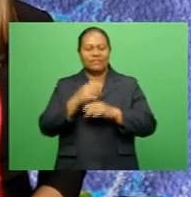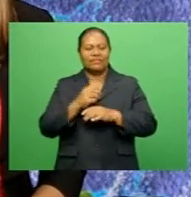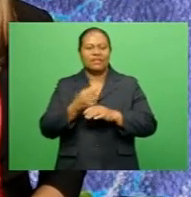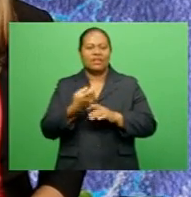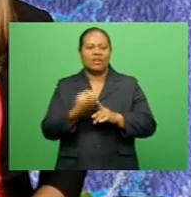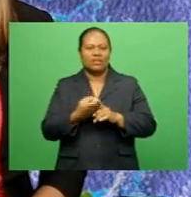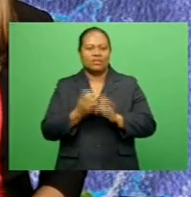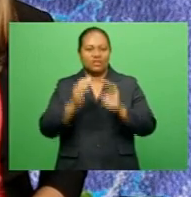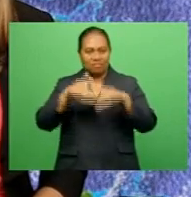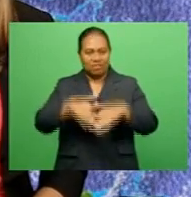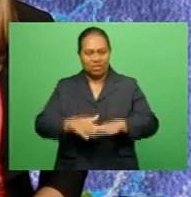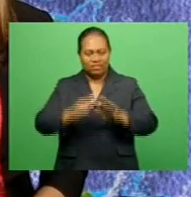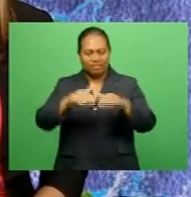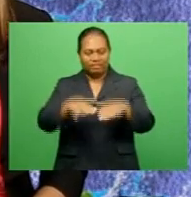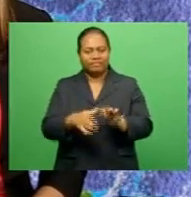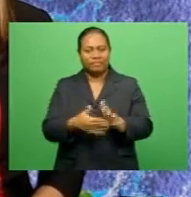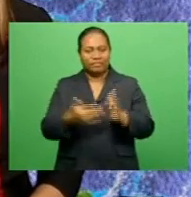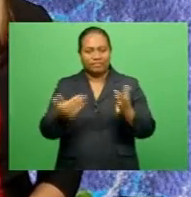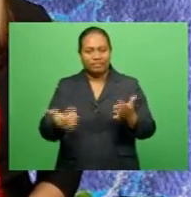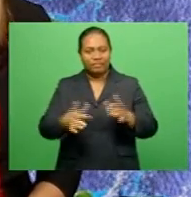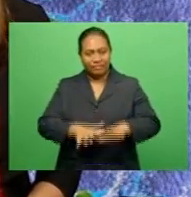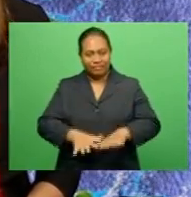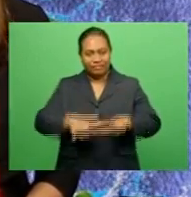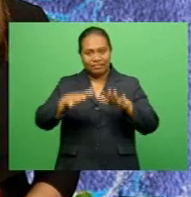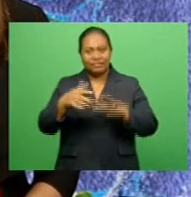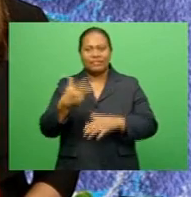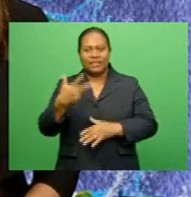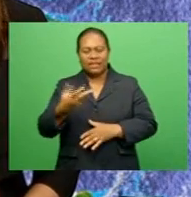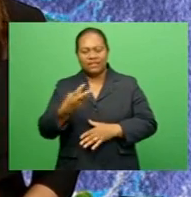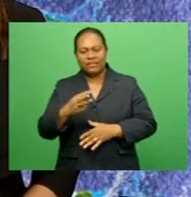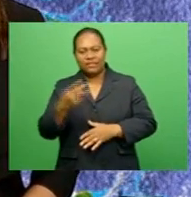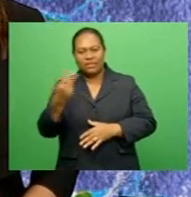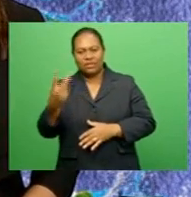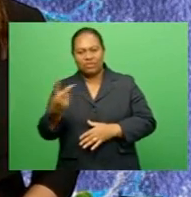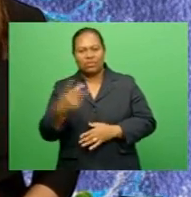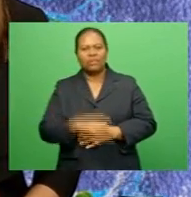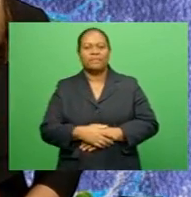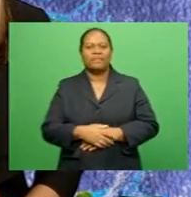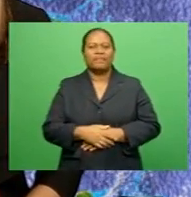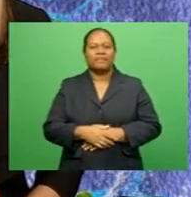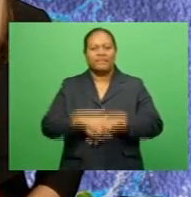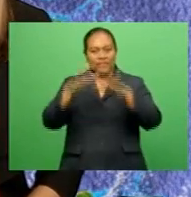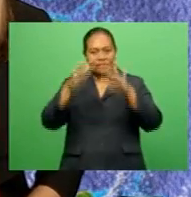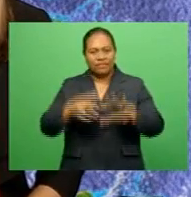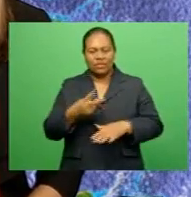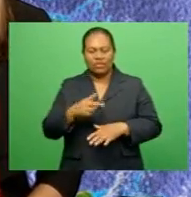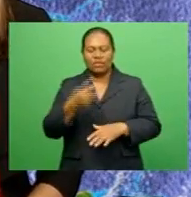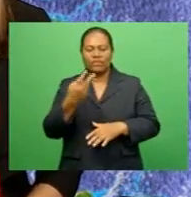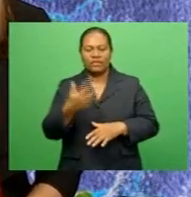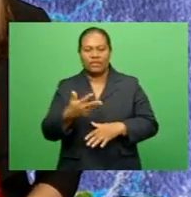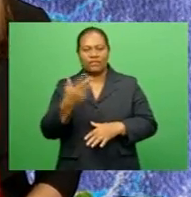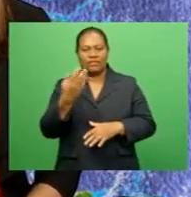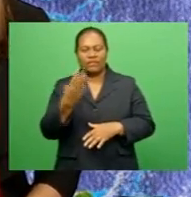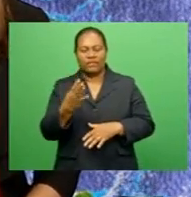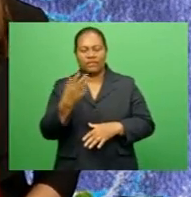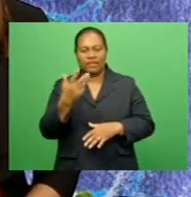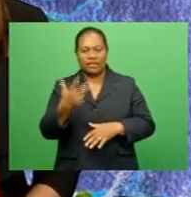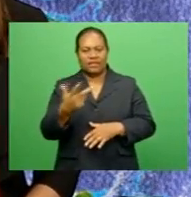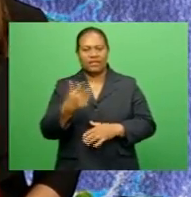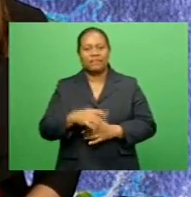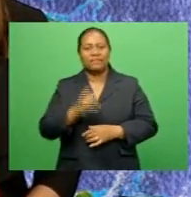seas. Turning to the tides, high tide at 8:52 p.m. with low tide at 2:58 a.m. Sunrise